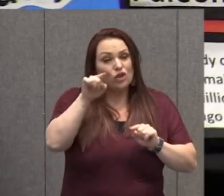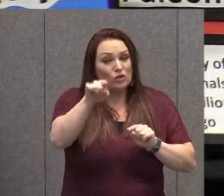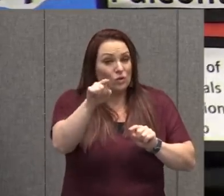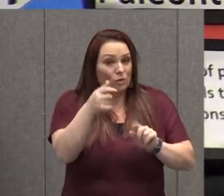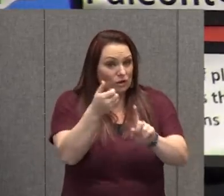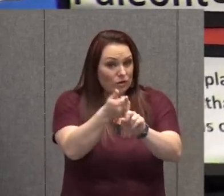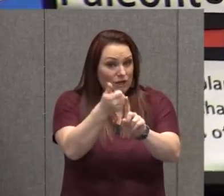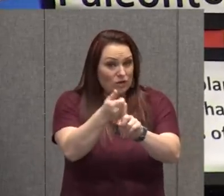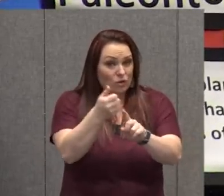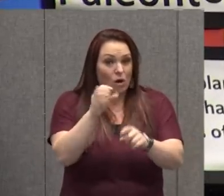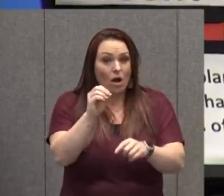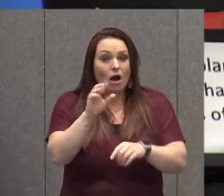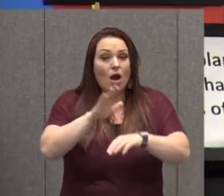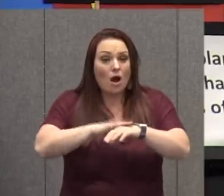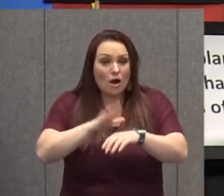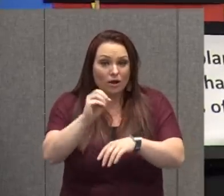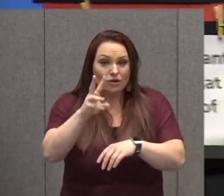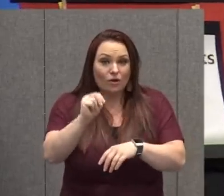be